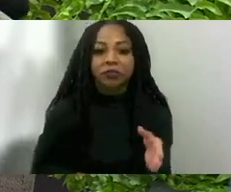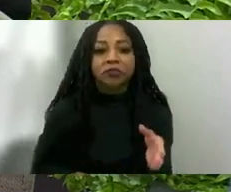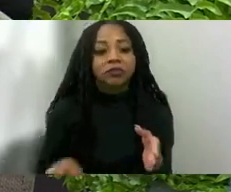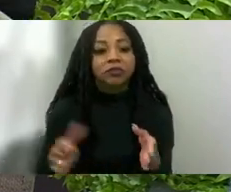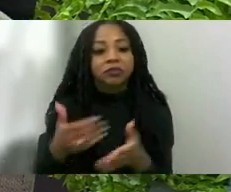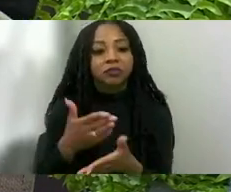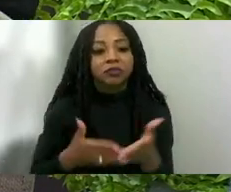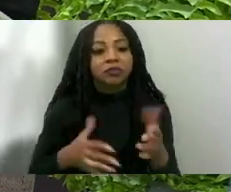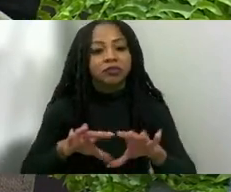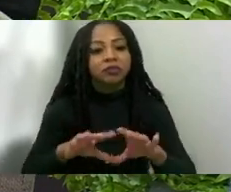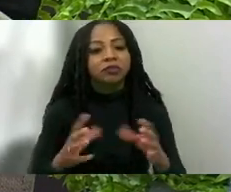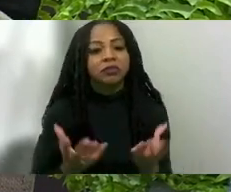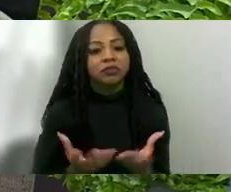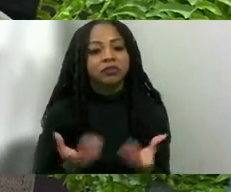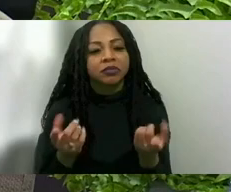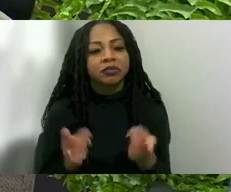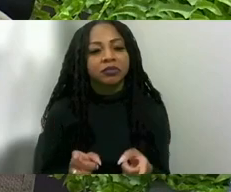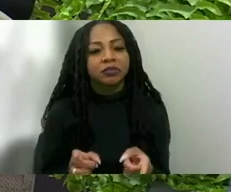world,